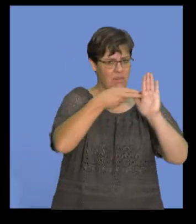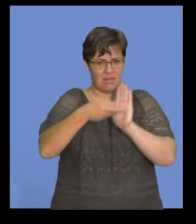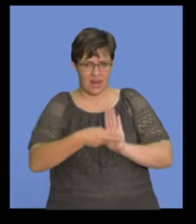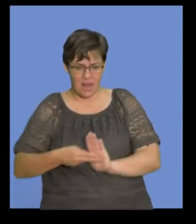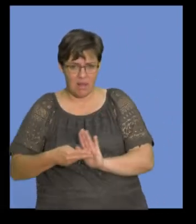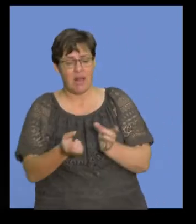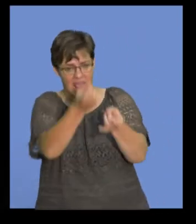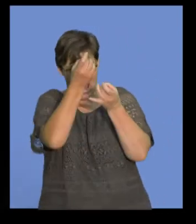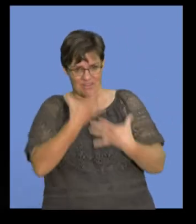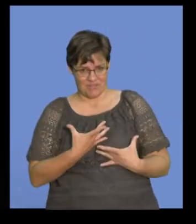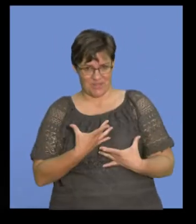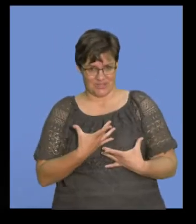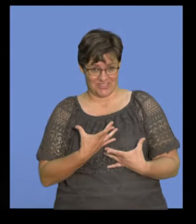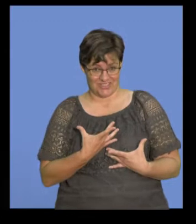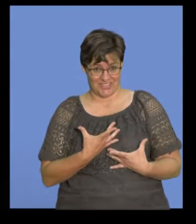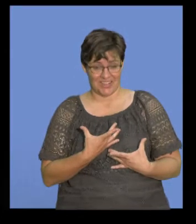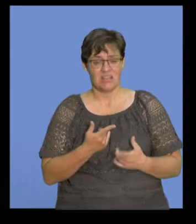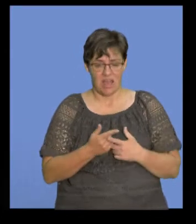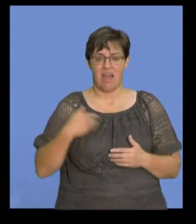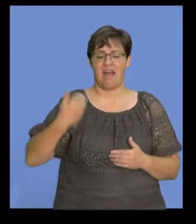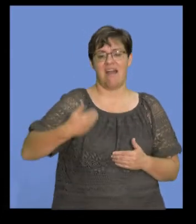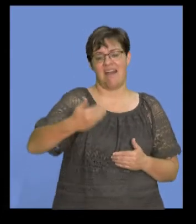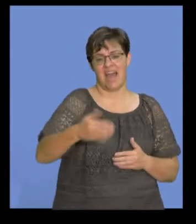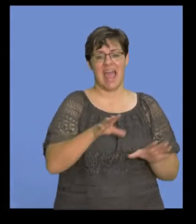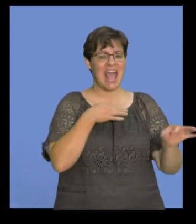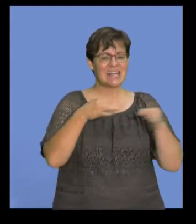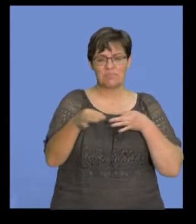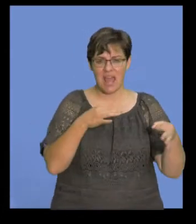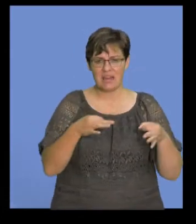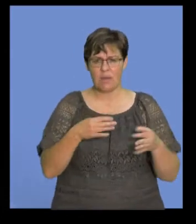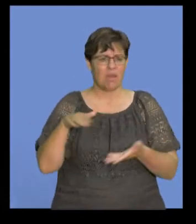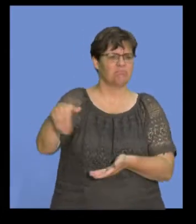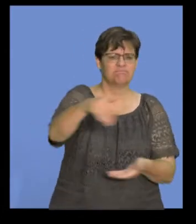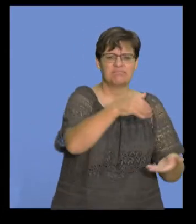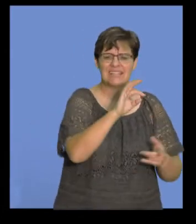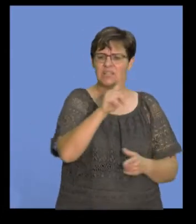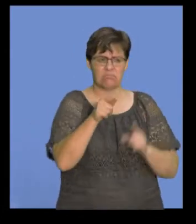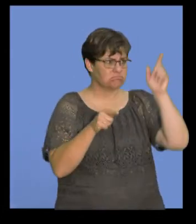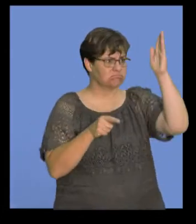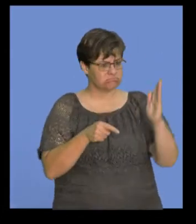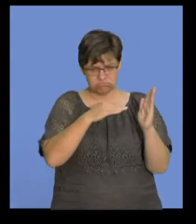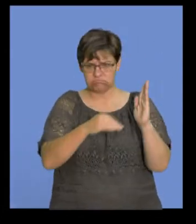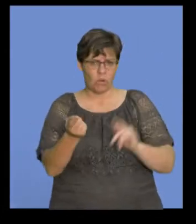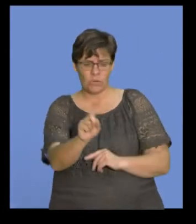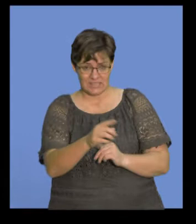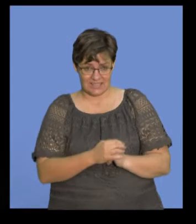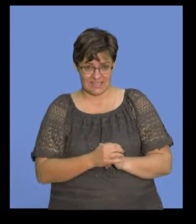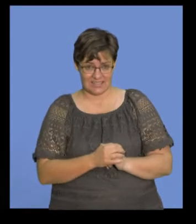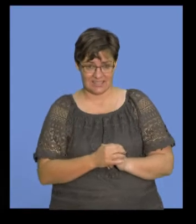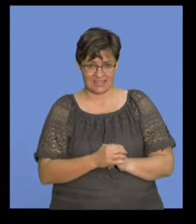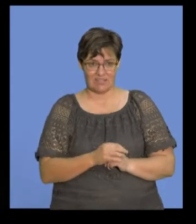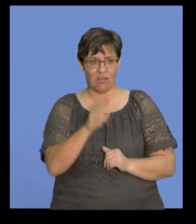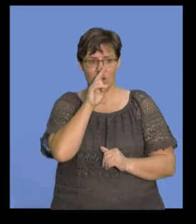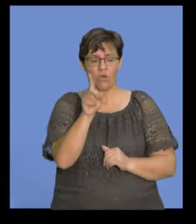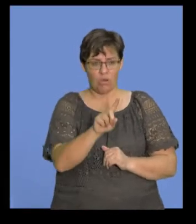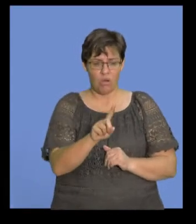are labeled to give you information. So this tells you the trend. It describes to you what is being collected. Look